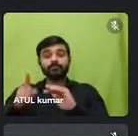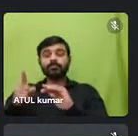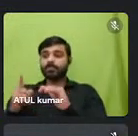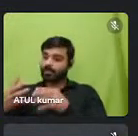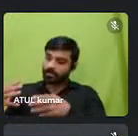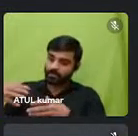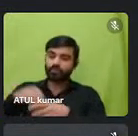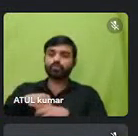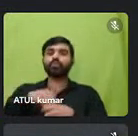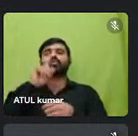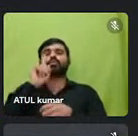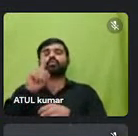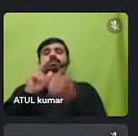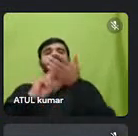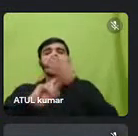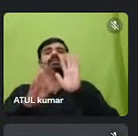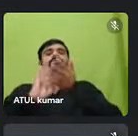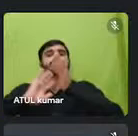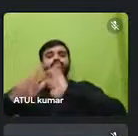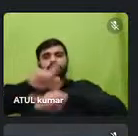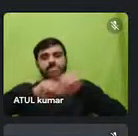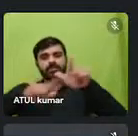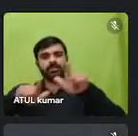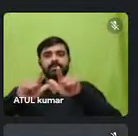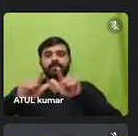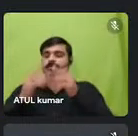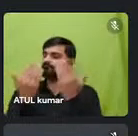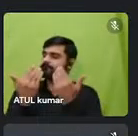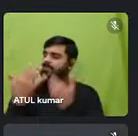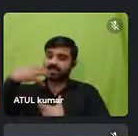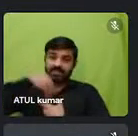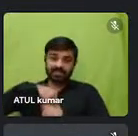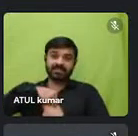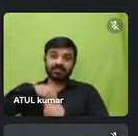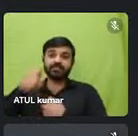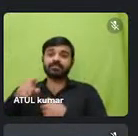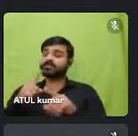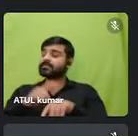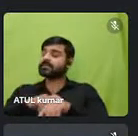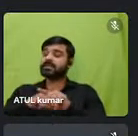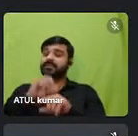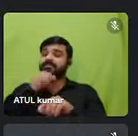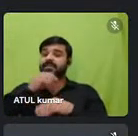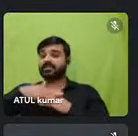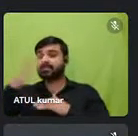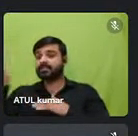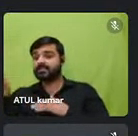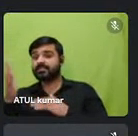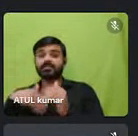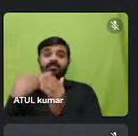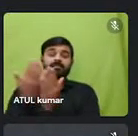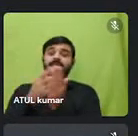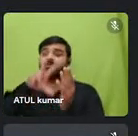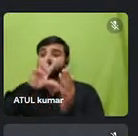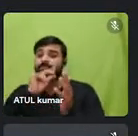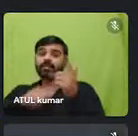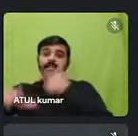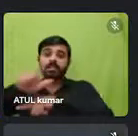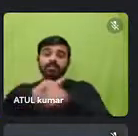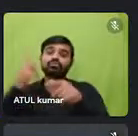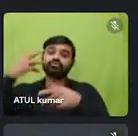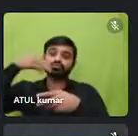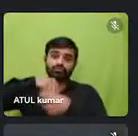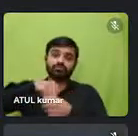at least one natural language as early as possible. The critical period applies to both spoken language and sign